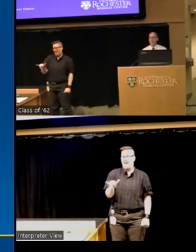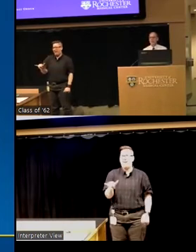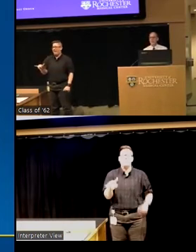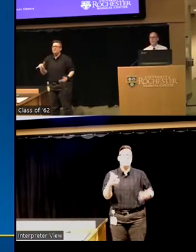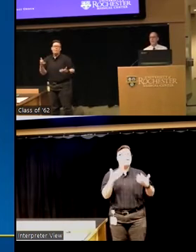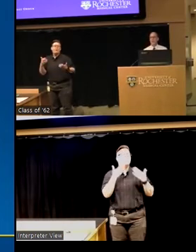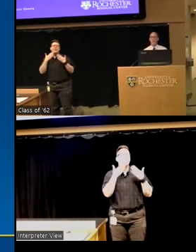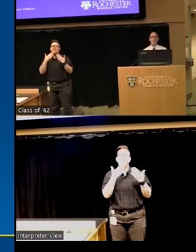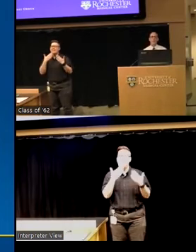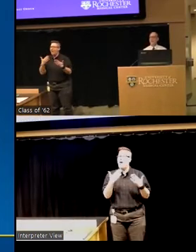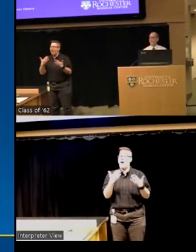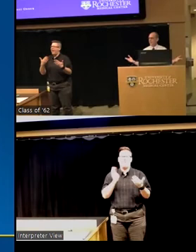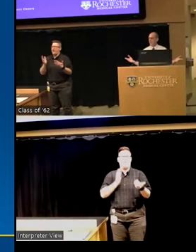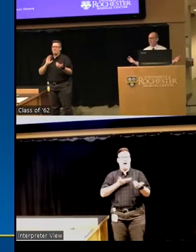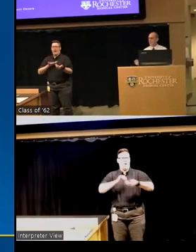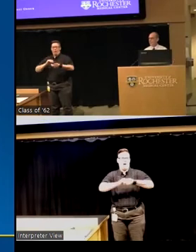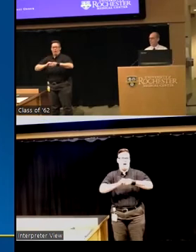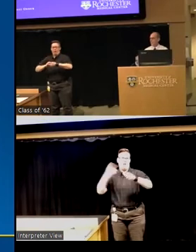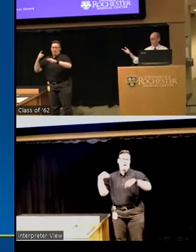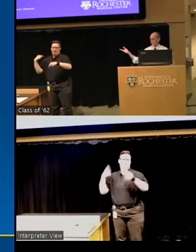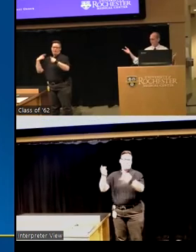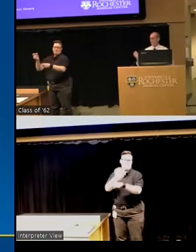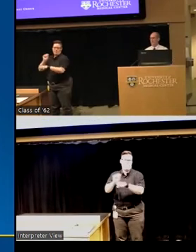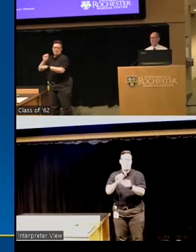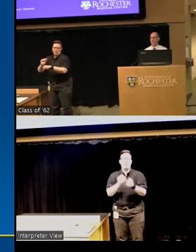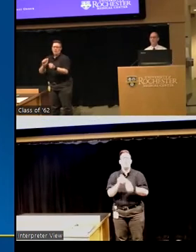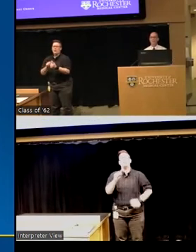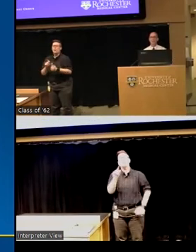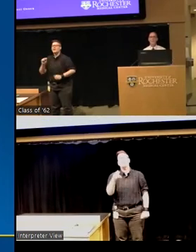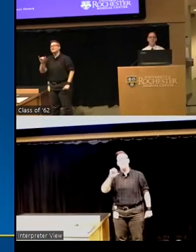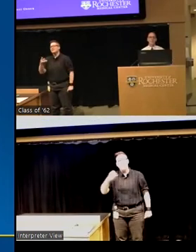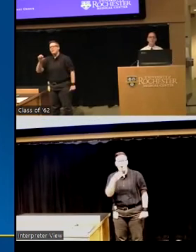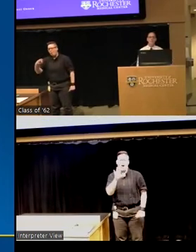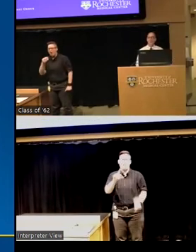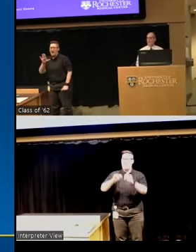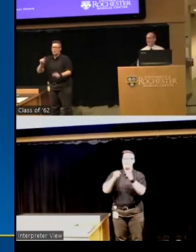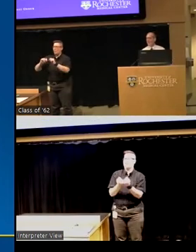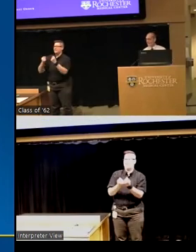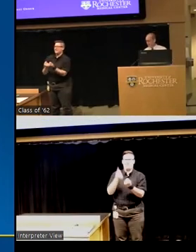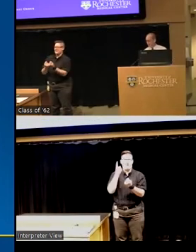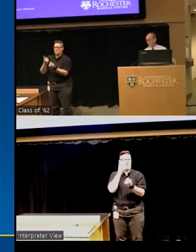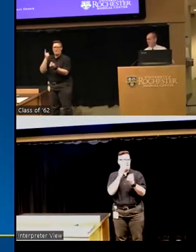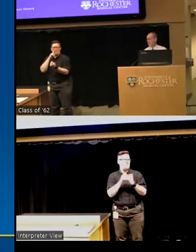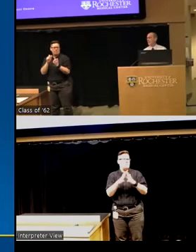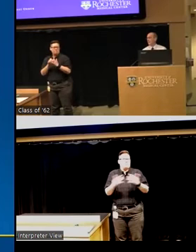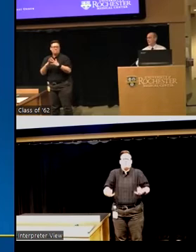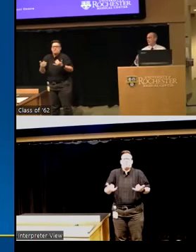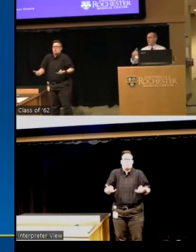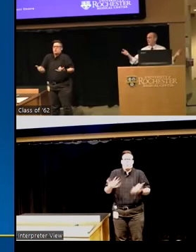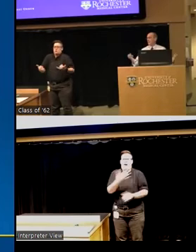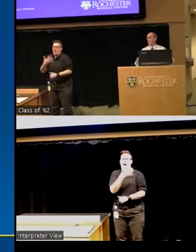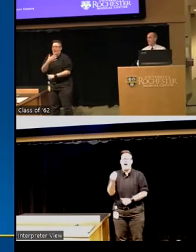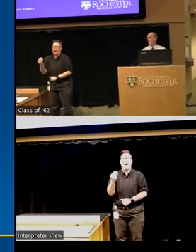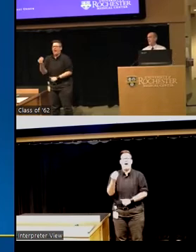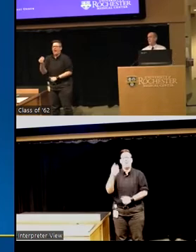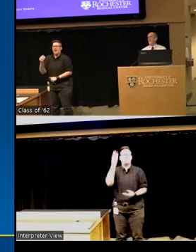my thanks to the collaboration that we've had already with working with Sapporo Rosenberg and your team in putting this session together and thinking about